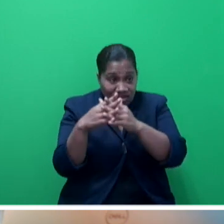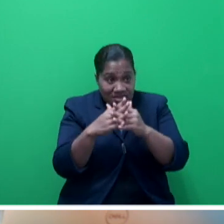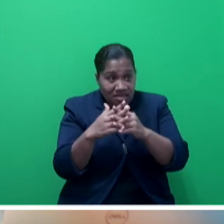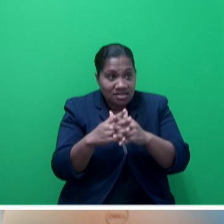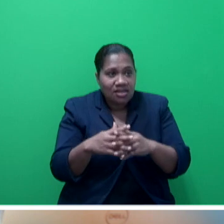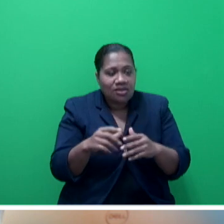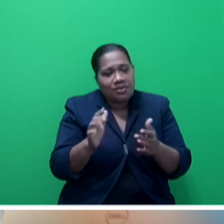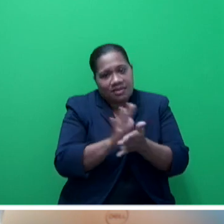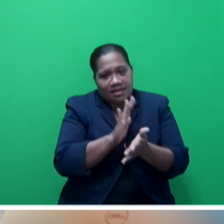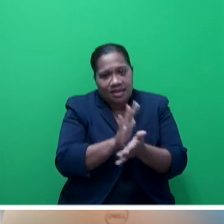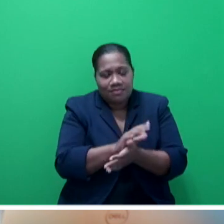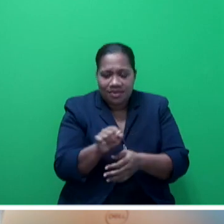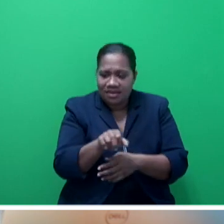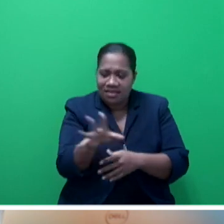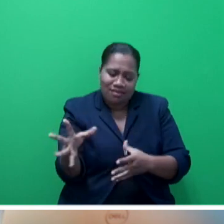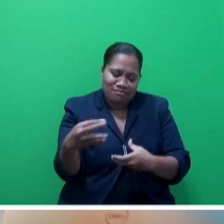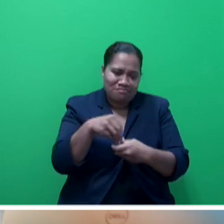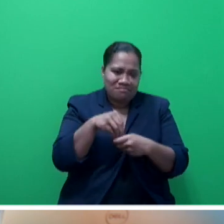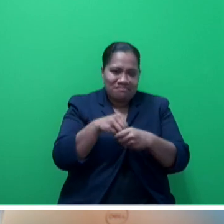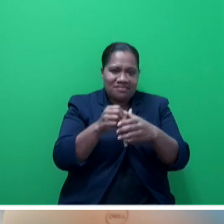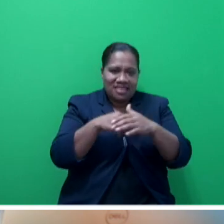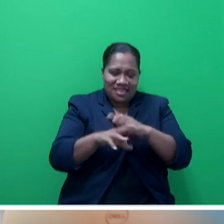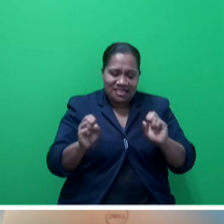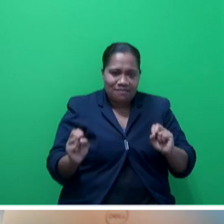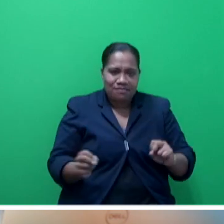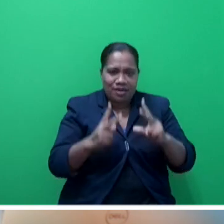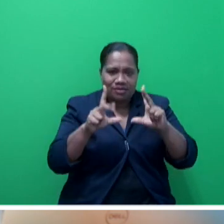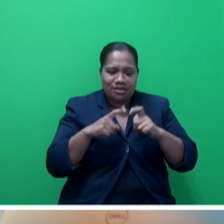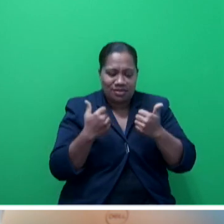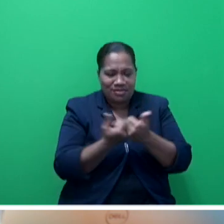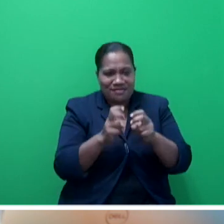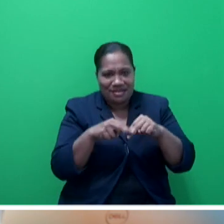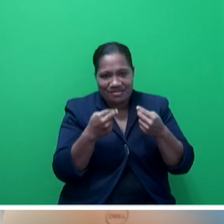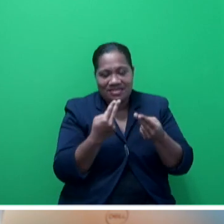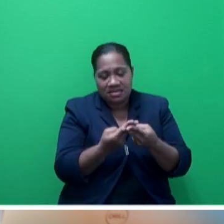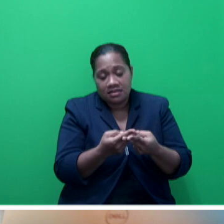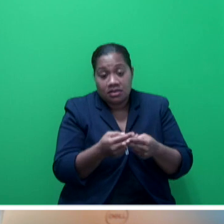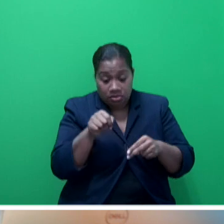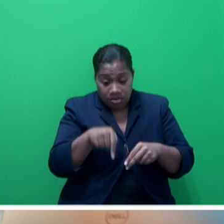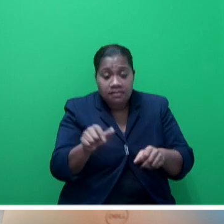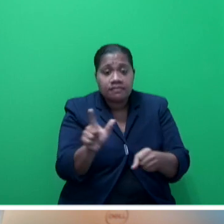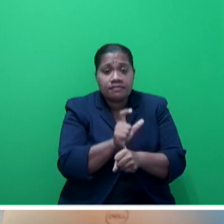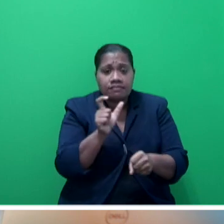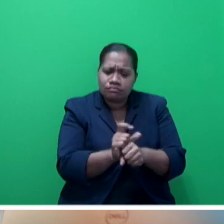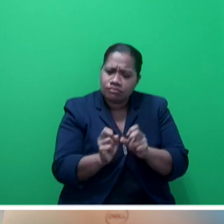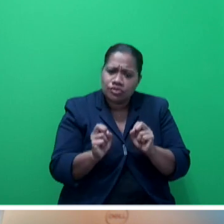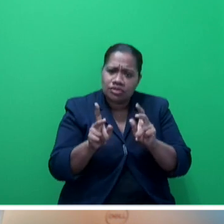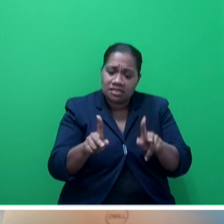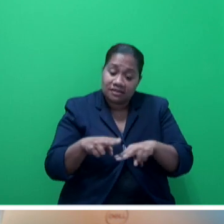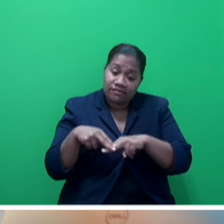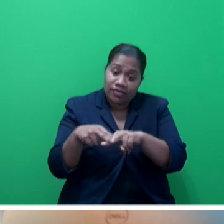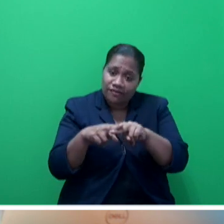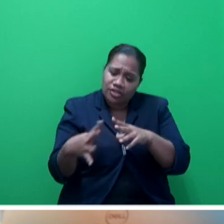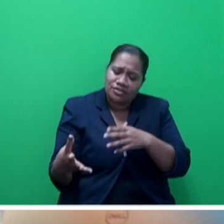back into the Paris Agreement family. This creates an opportunity for Fiji to participate in carbon